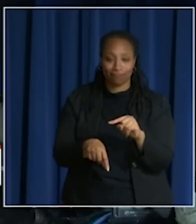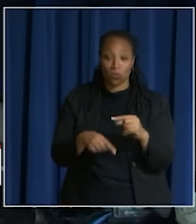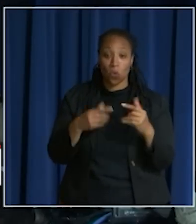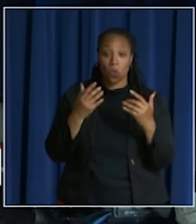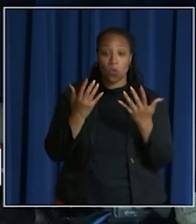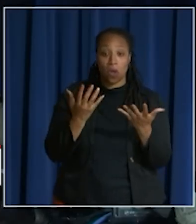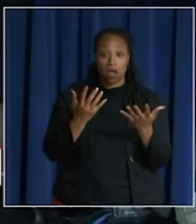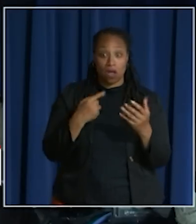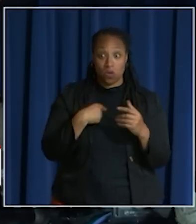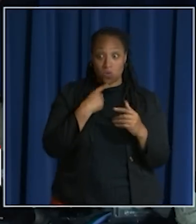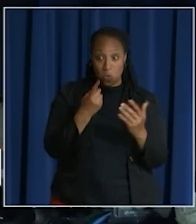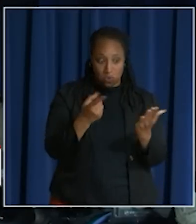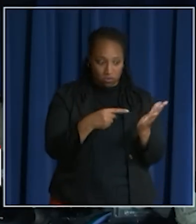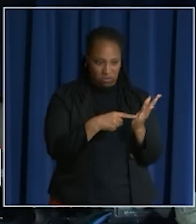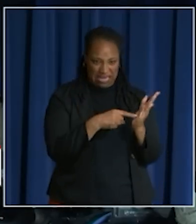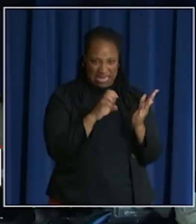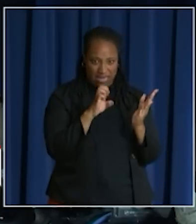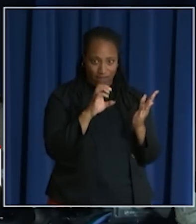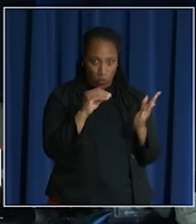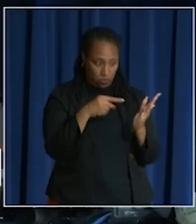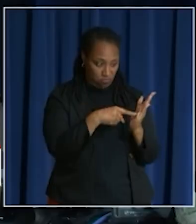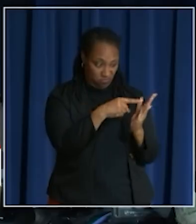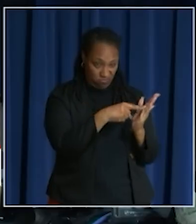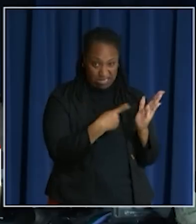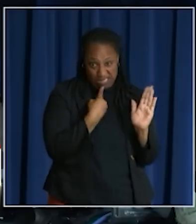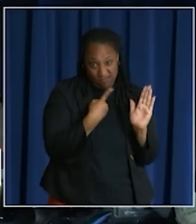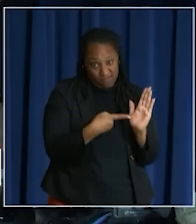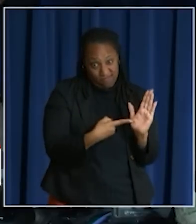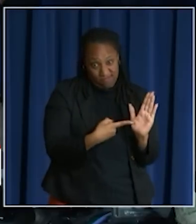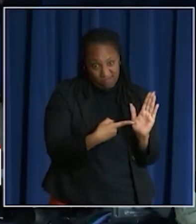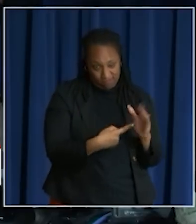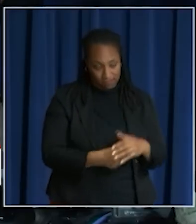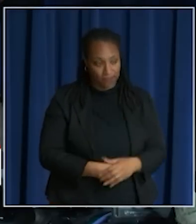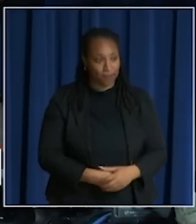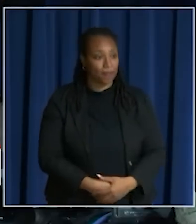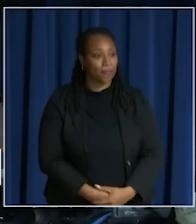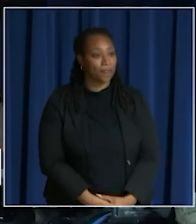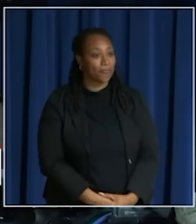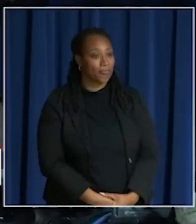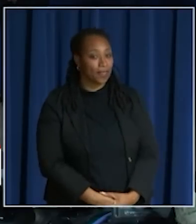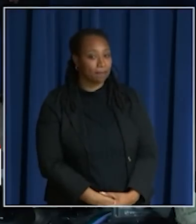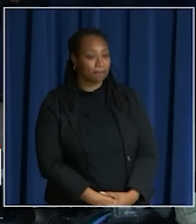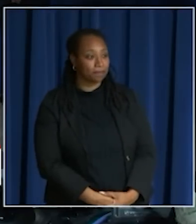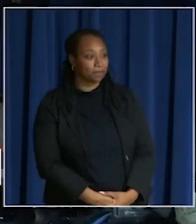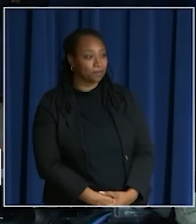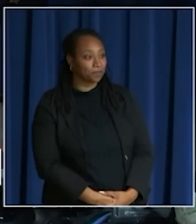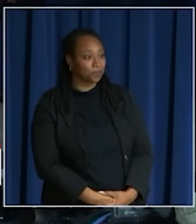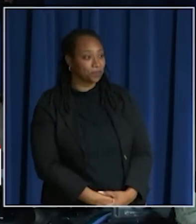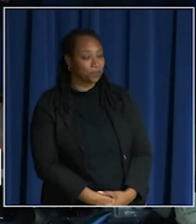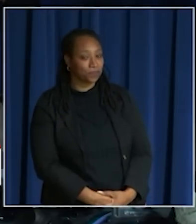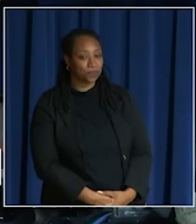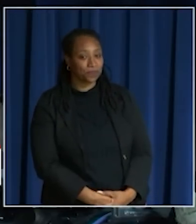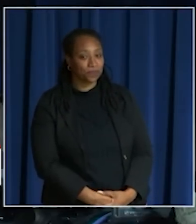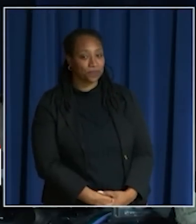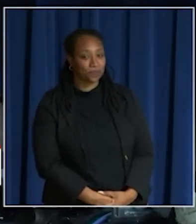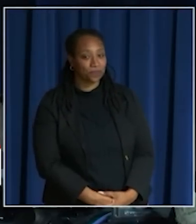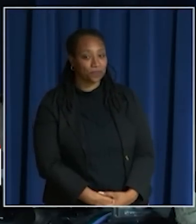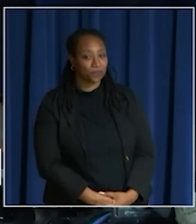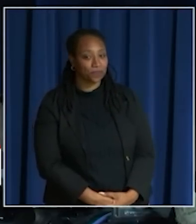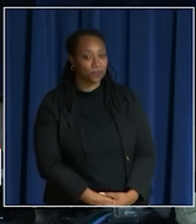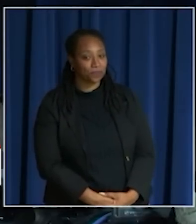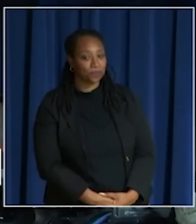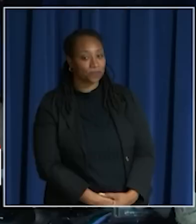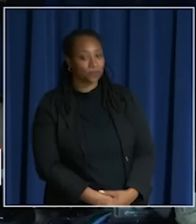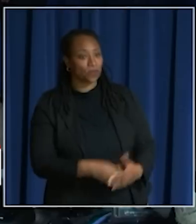that's what controls. Yep. Will DMHS be coordinated with law enforcement? Can you identify yourself? Hi, I'm with